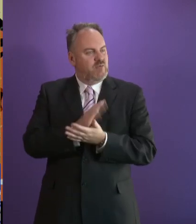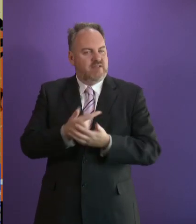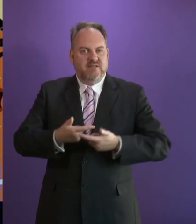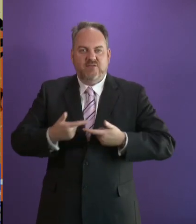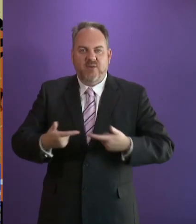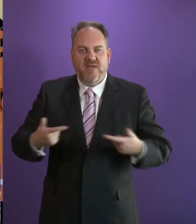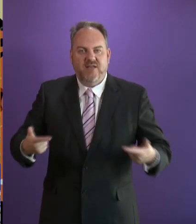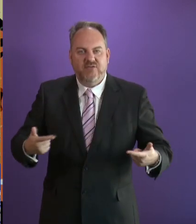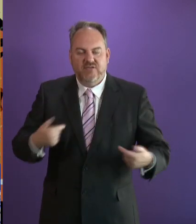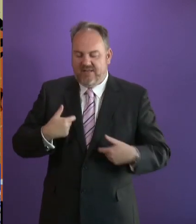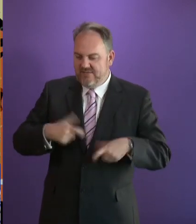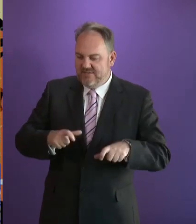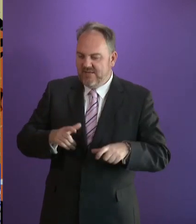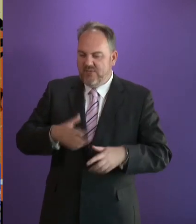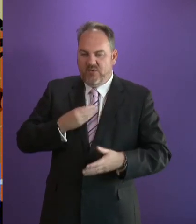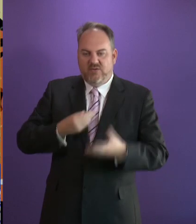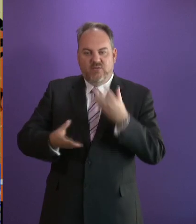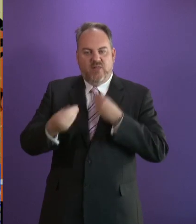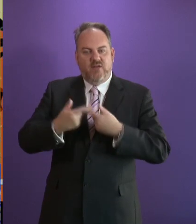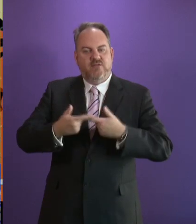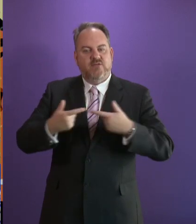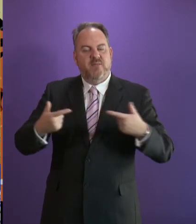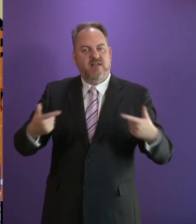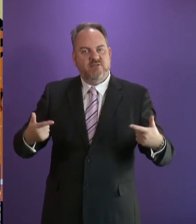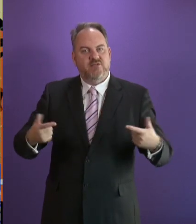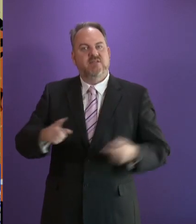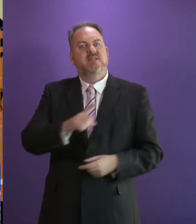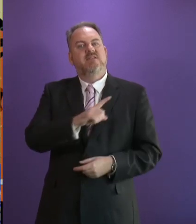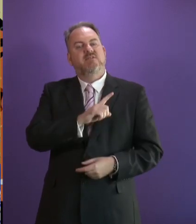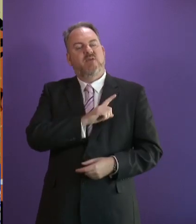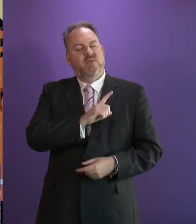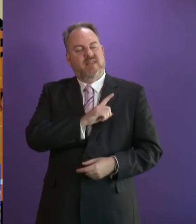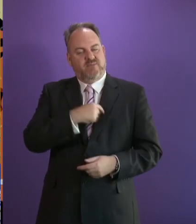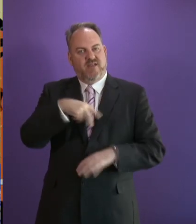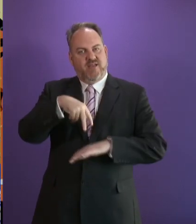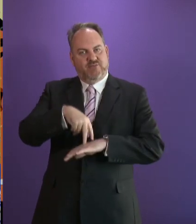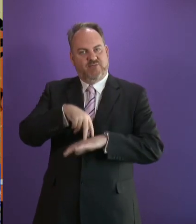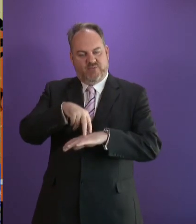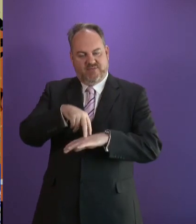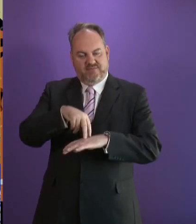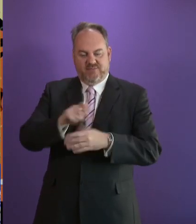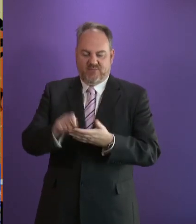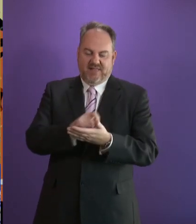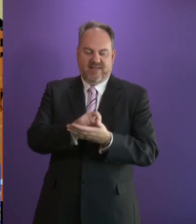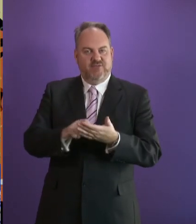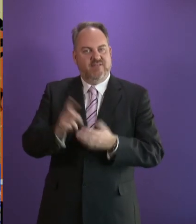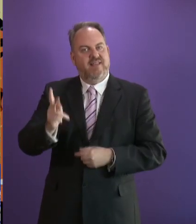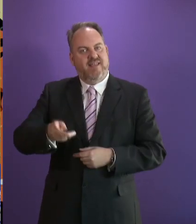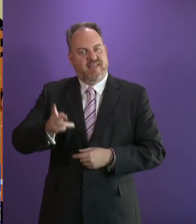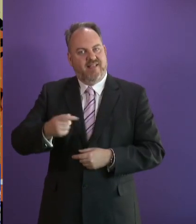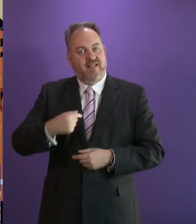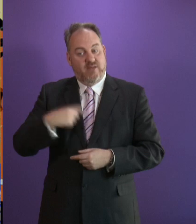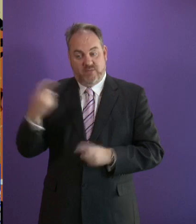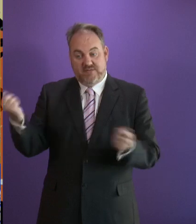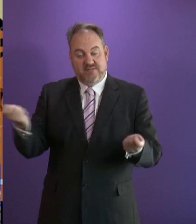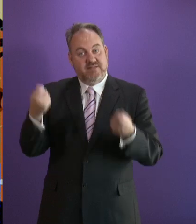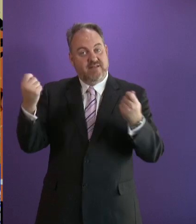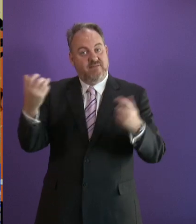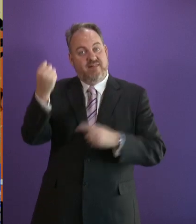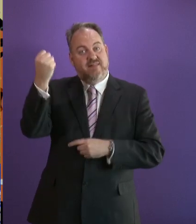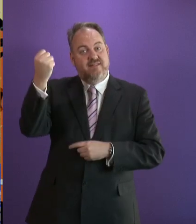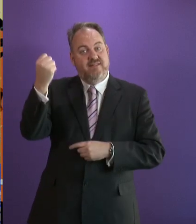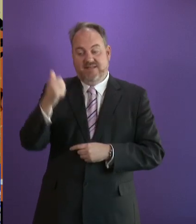like I still had more to learn and gain from being an MSIP, so I decided to stand back again in our elections earlier this year. I was successful, and at our AGM back